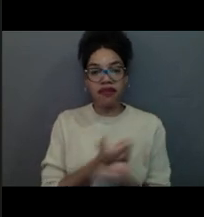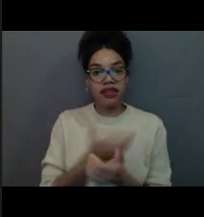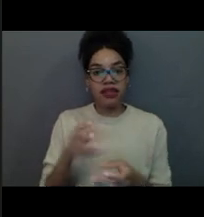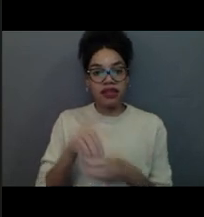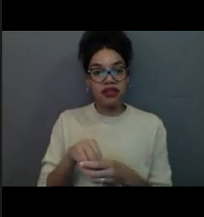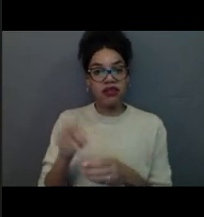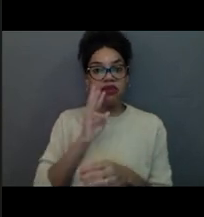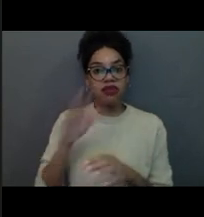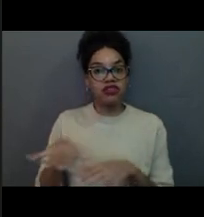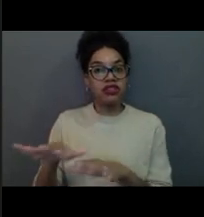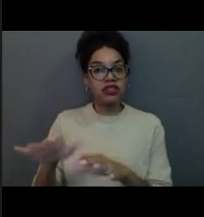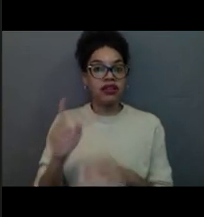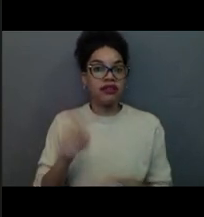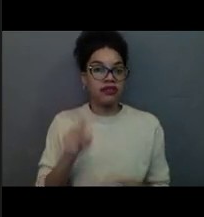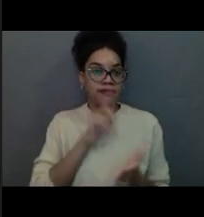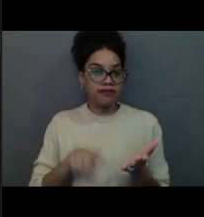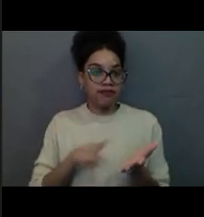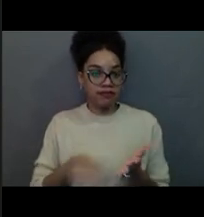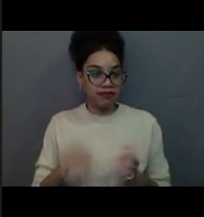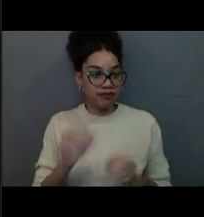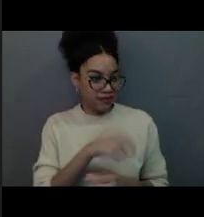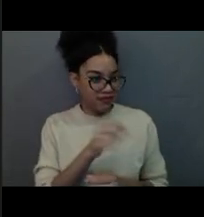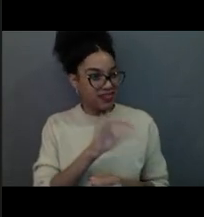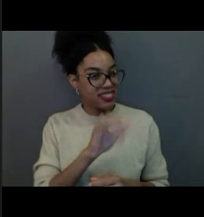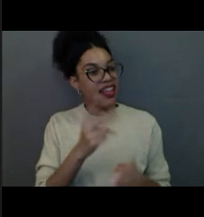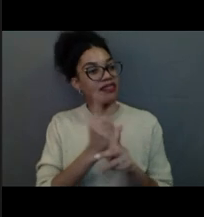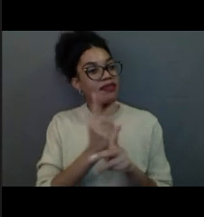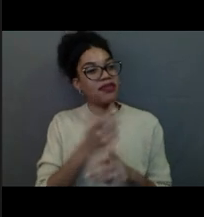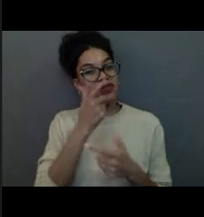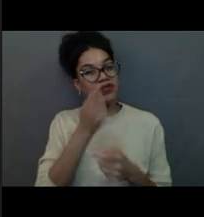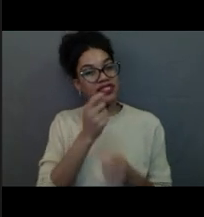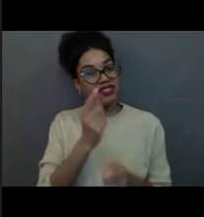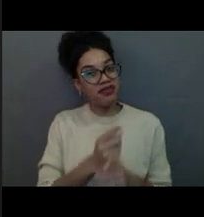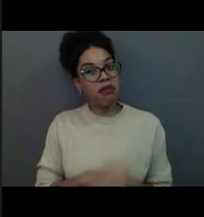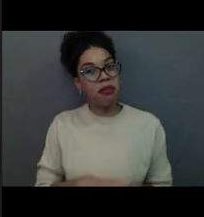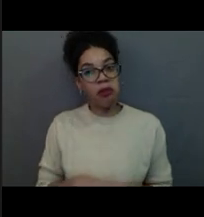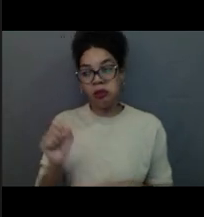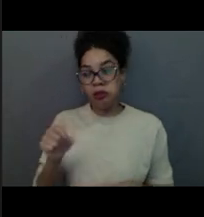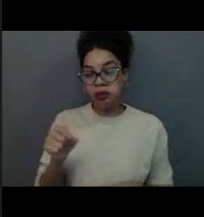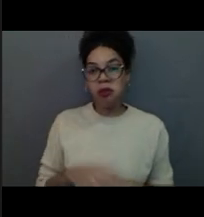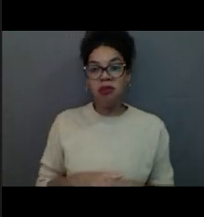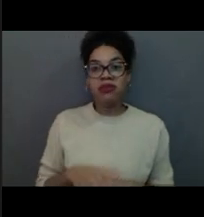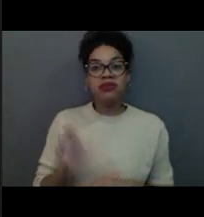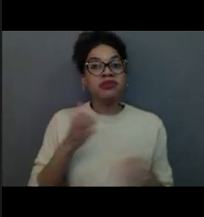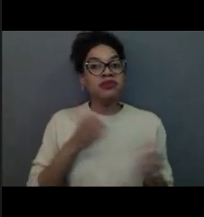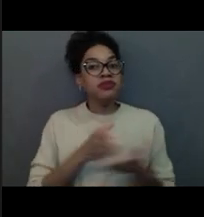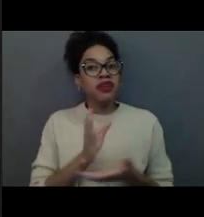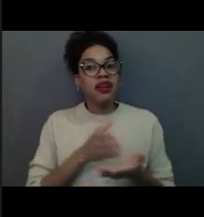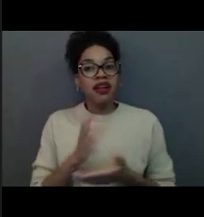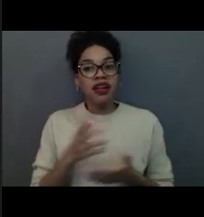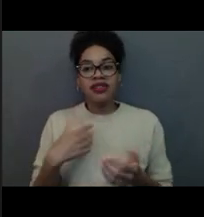That probably keeps it interesting as well. You get to inspect lots of different things. All right.